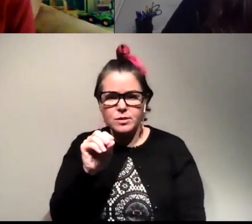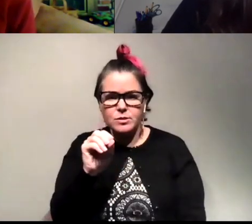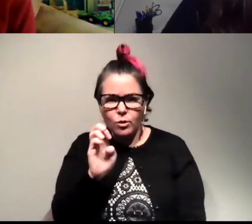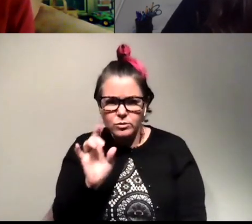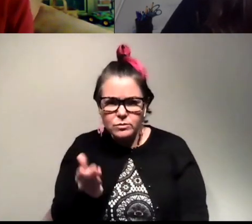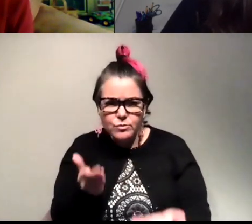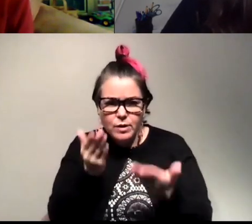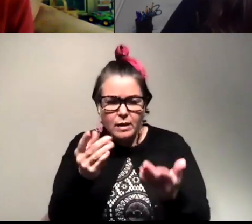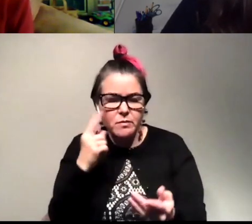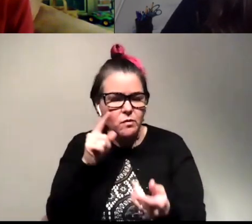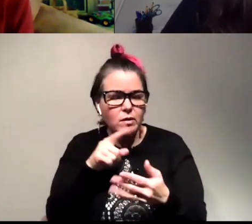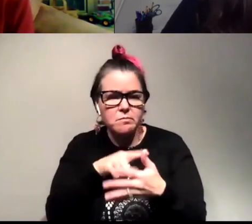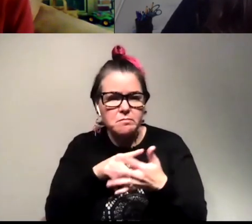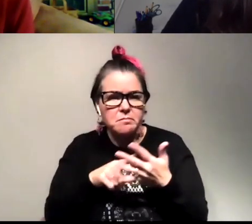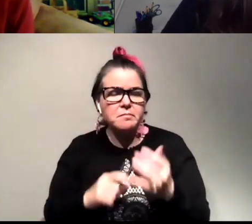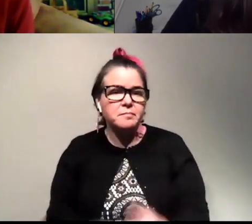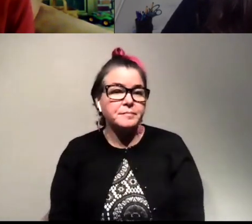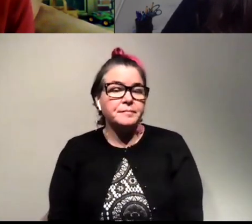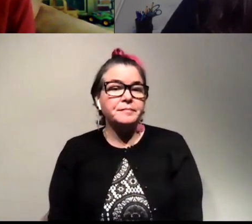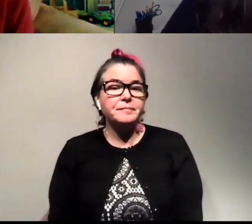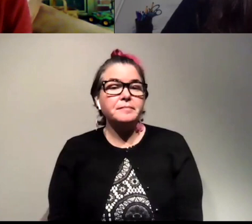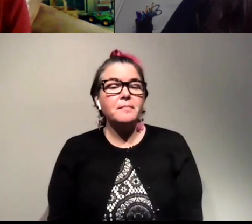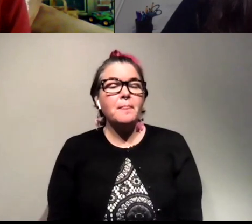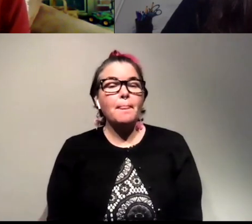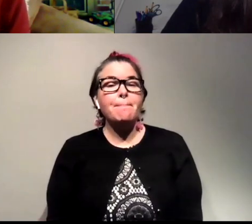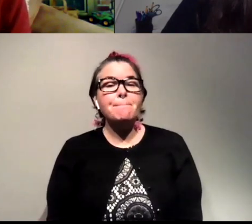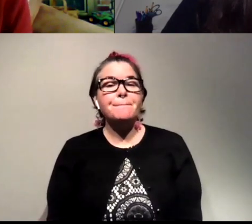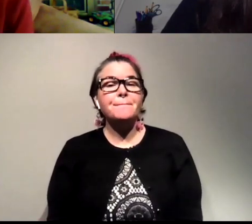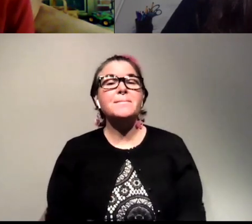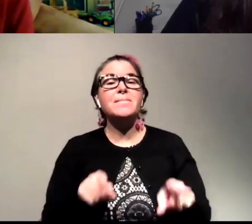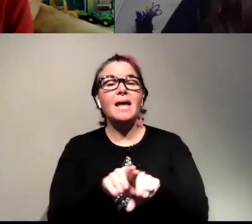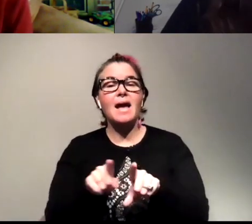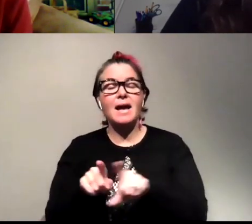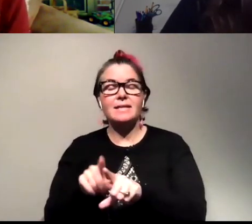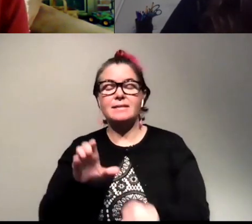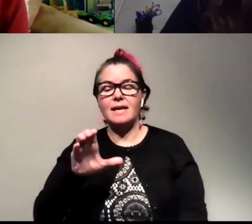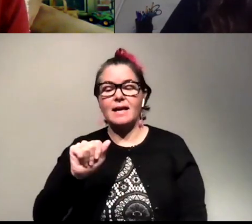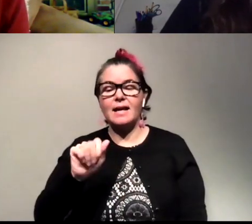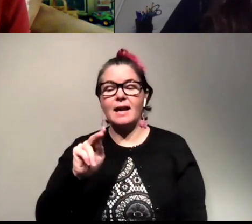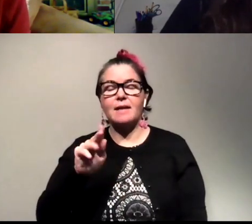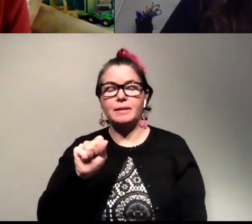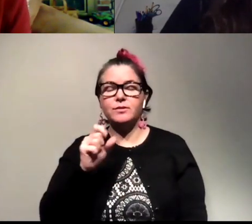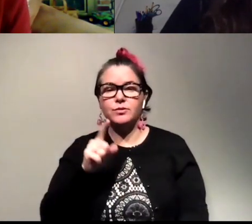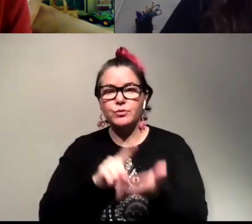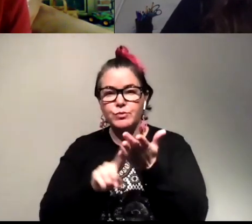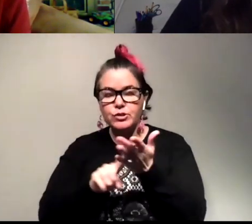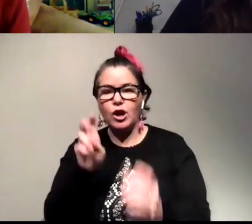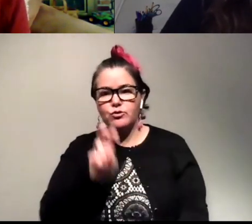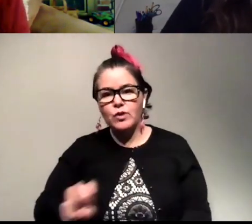for that. And so as a cannabis researcher, when I travel to